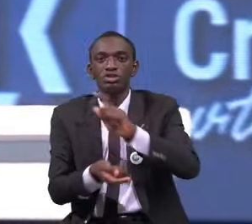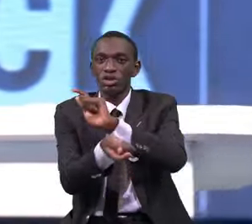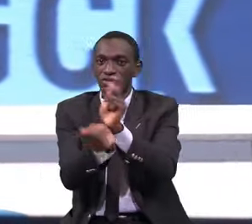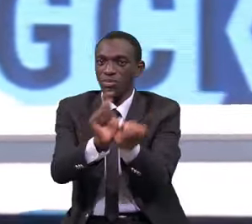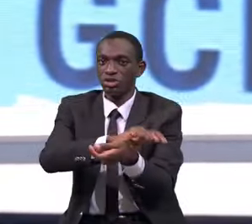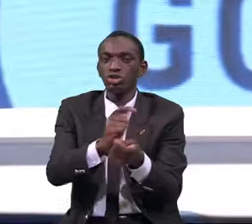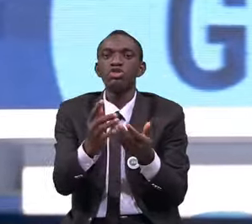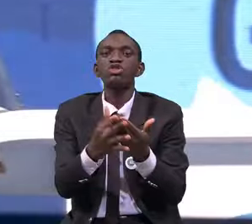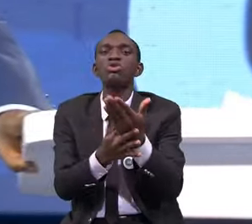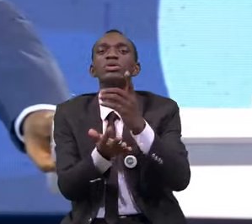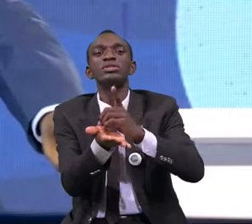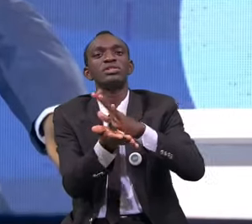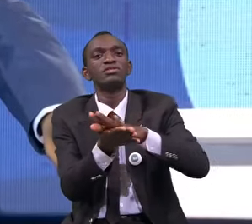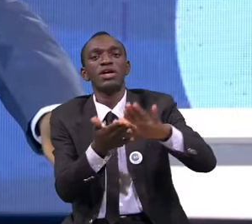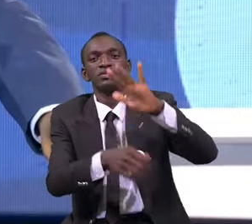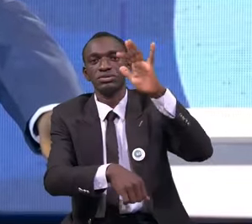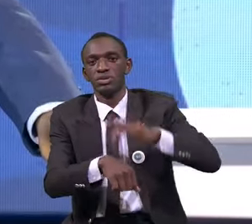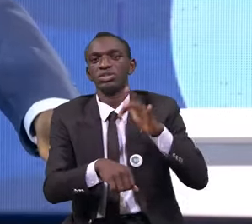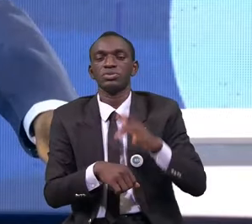touch.